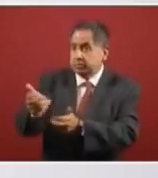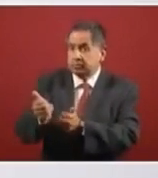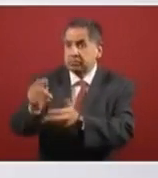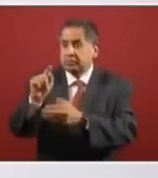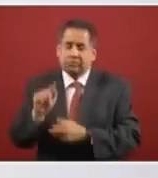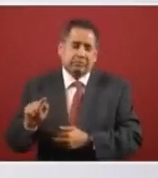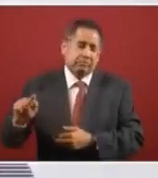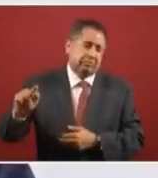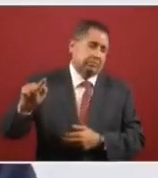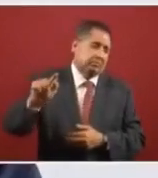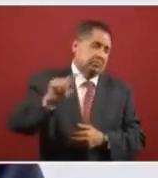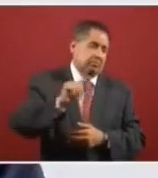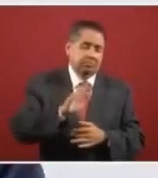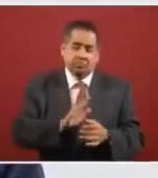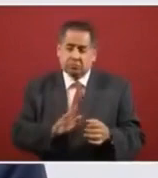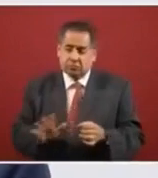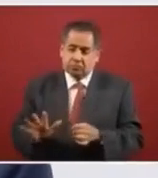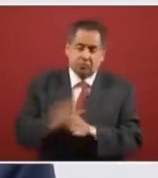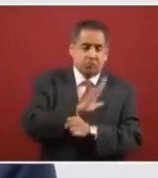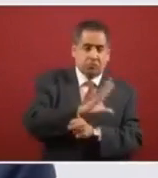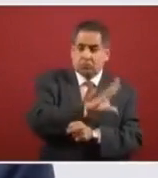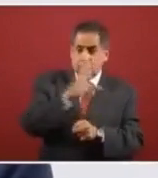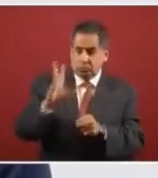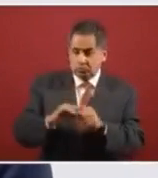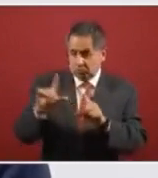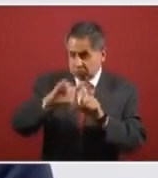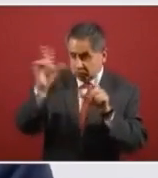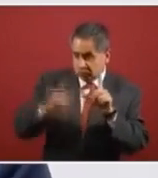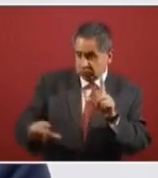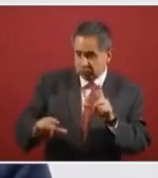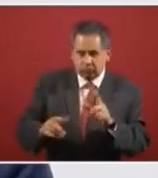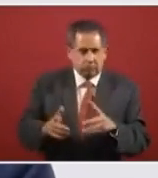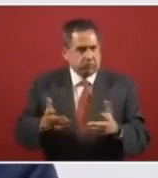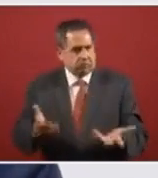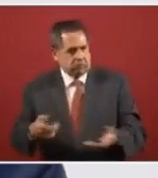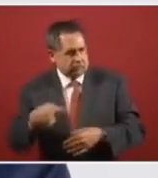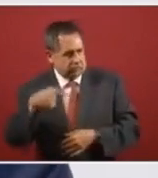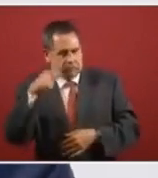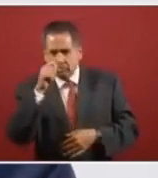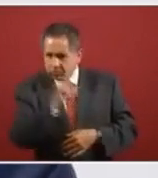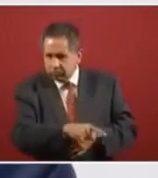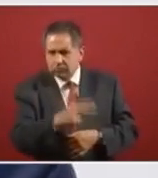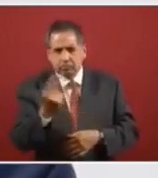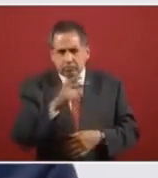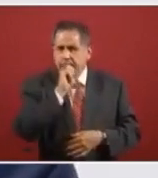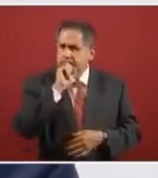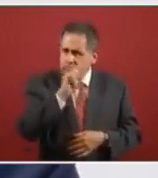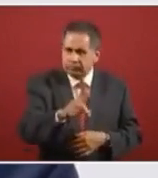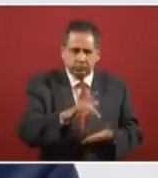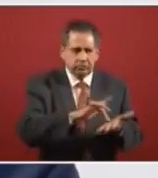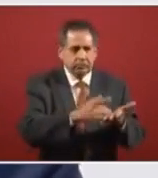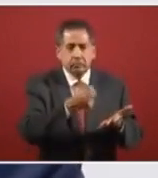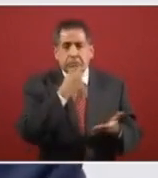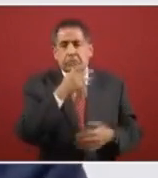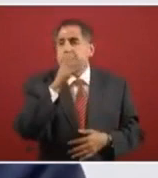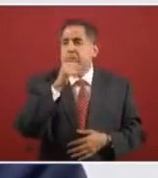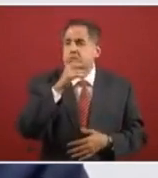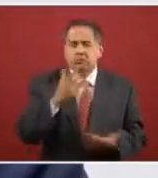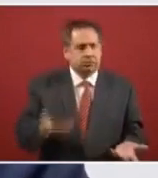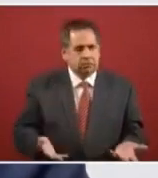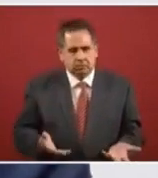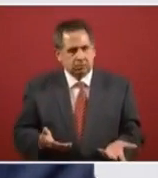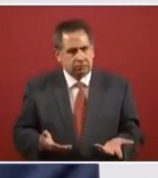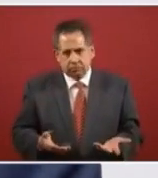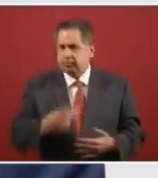and they distribute throughout the national territory it would be unjustifiable that they would not be